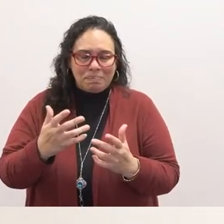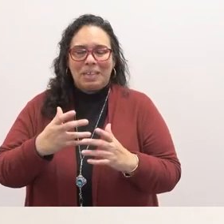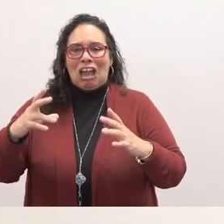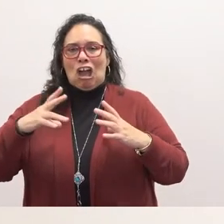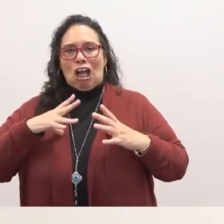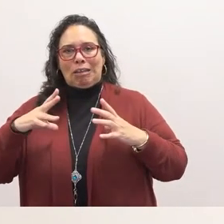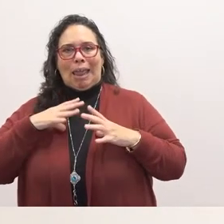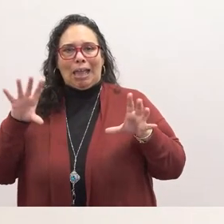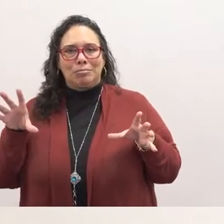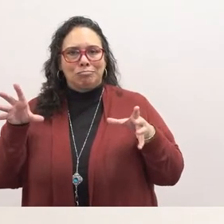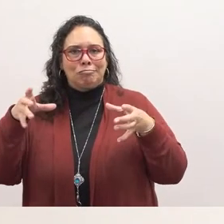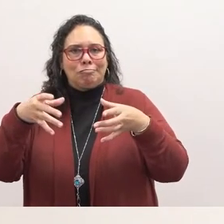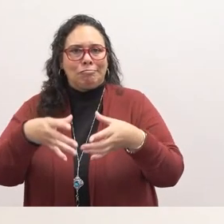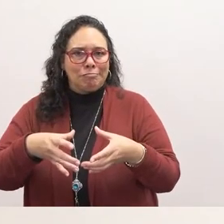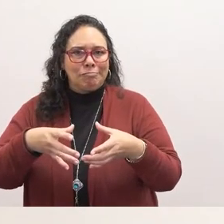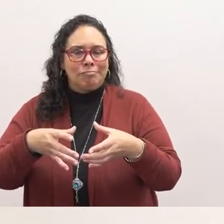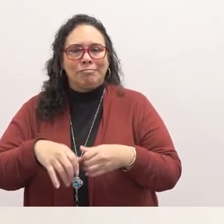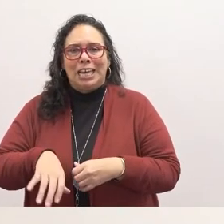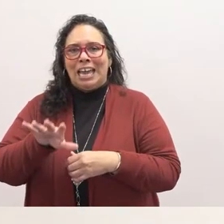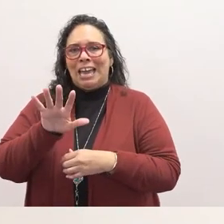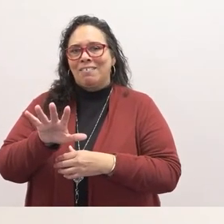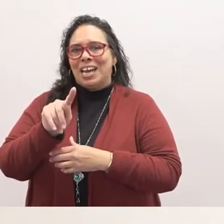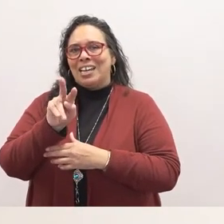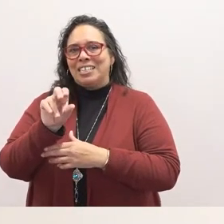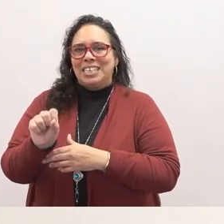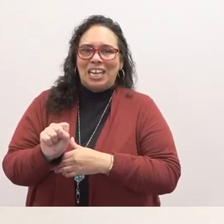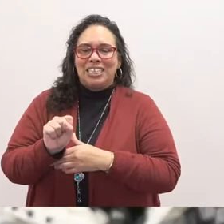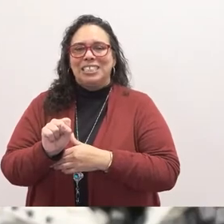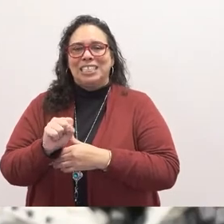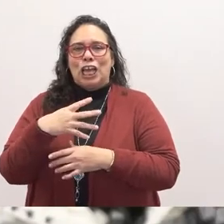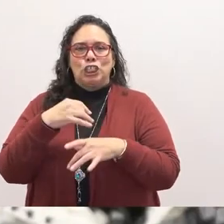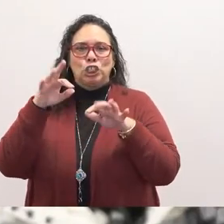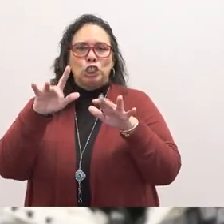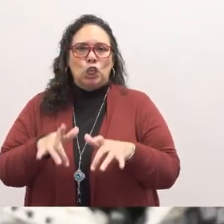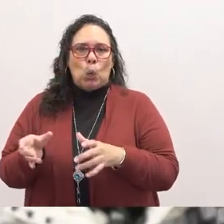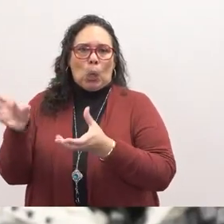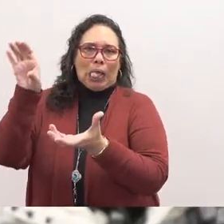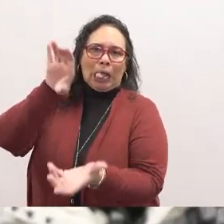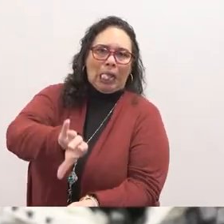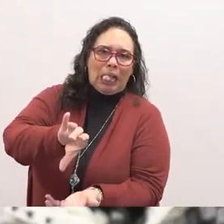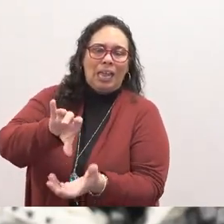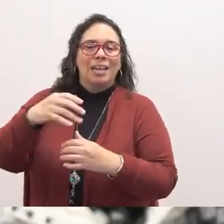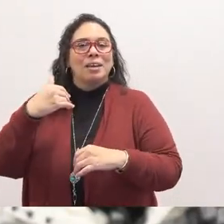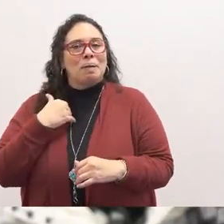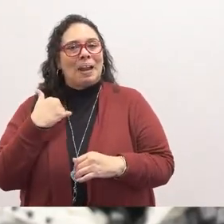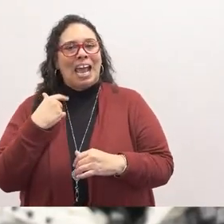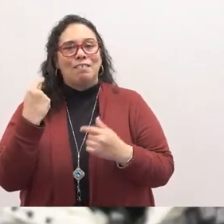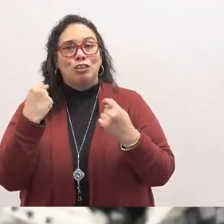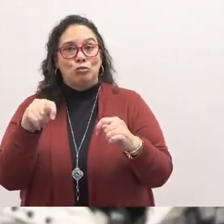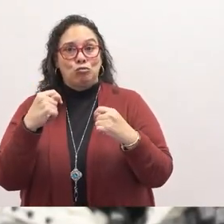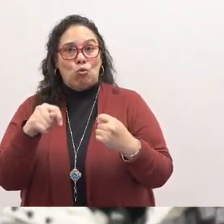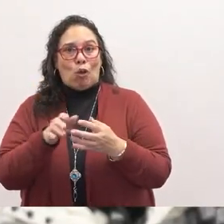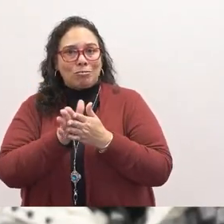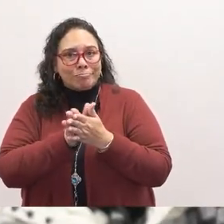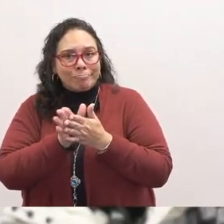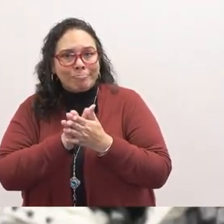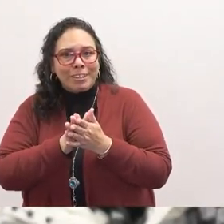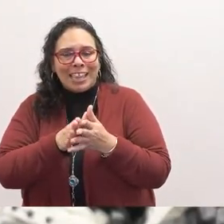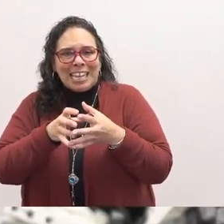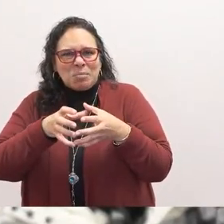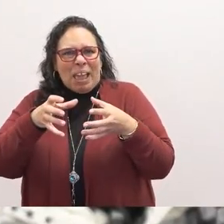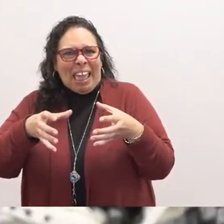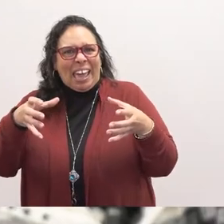get together. We would get 5 tons of snow dumped into the front yard, and we would hold a toy drive, and then it just